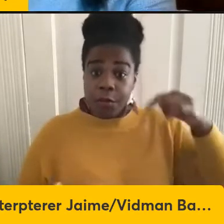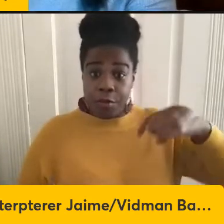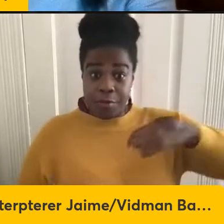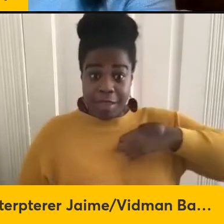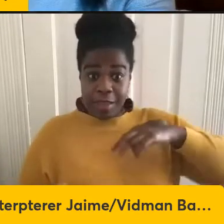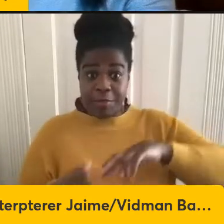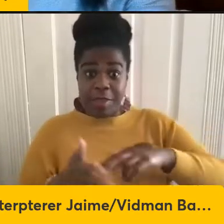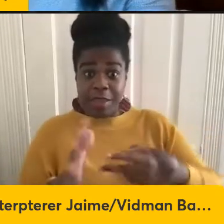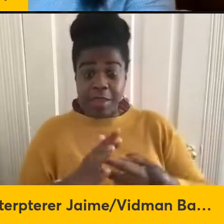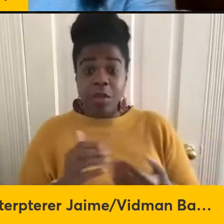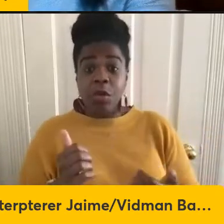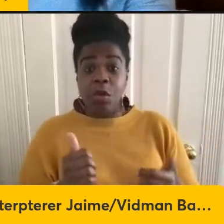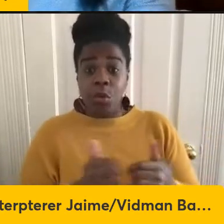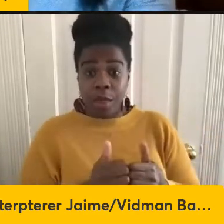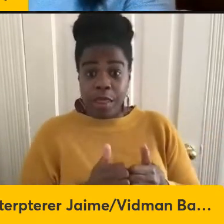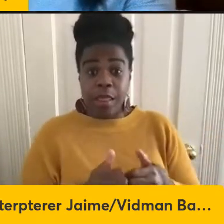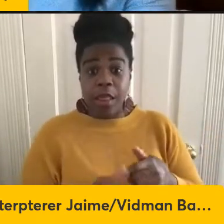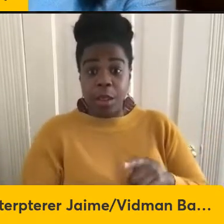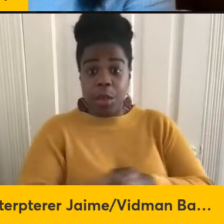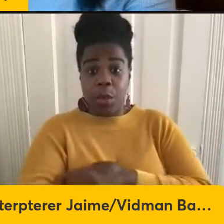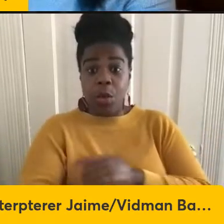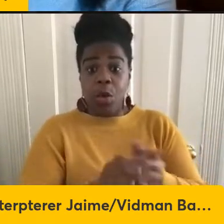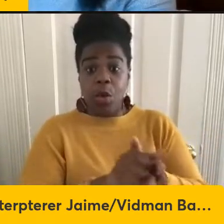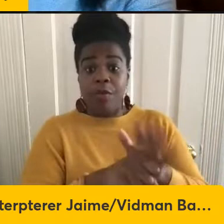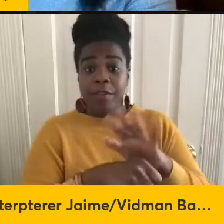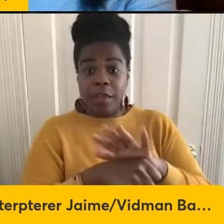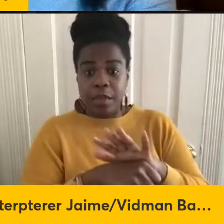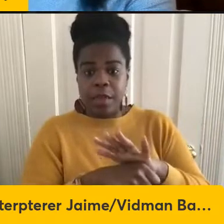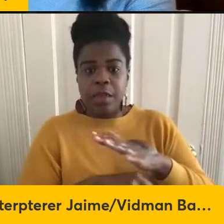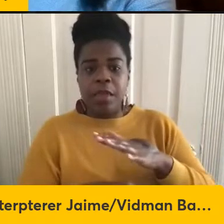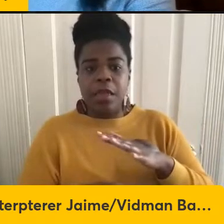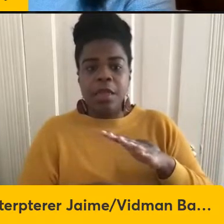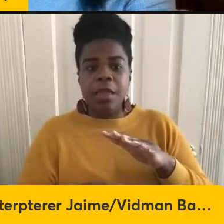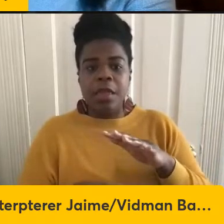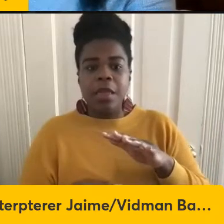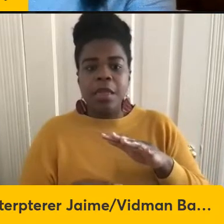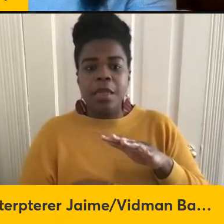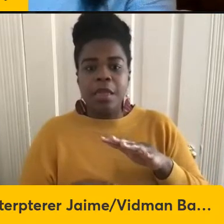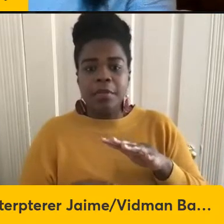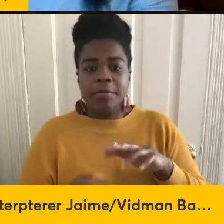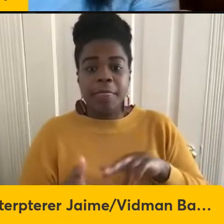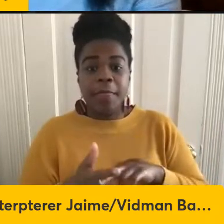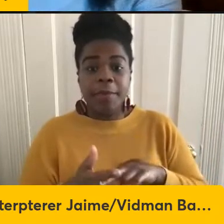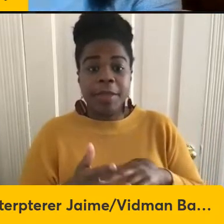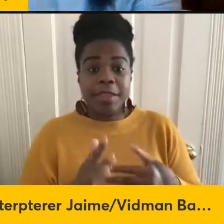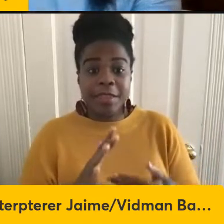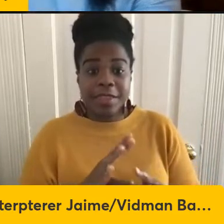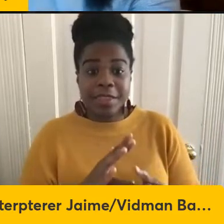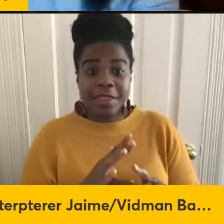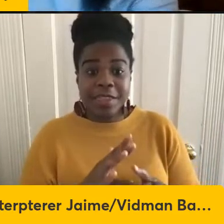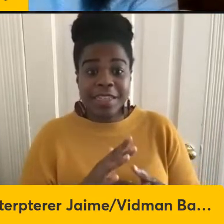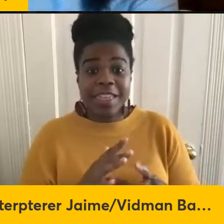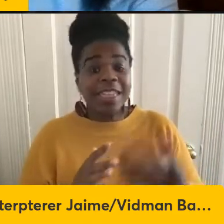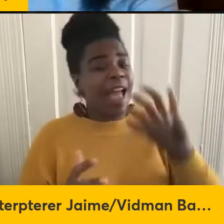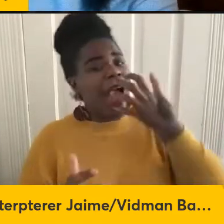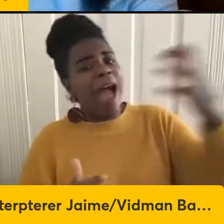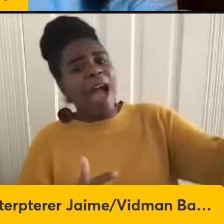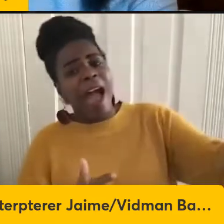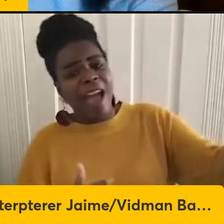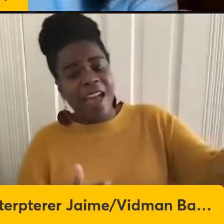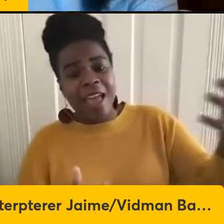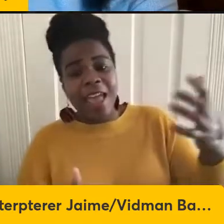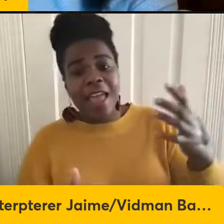emergence of long COVID and what my experience was, it means a bit like just shouting out and